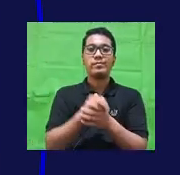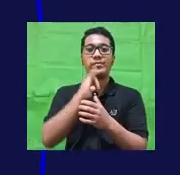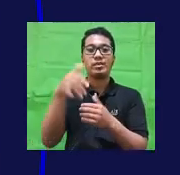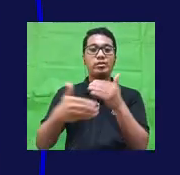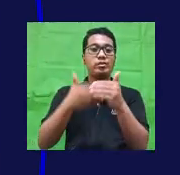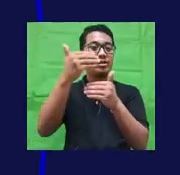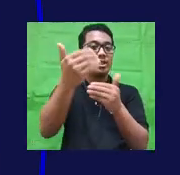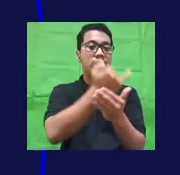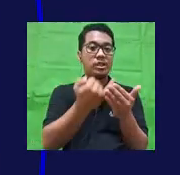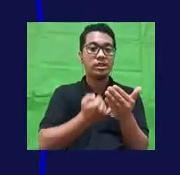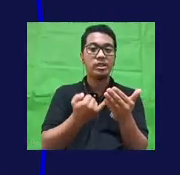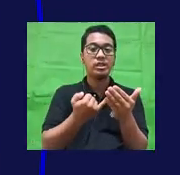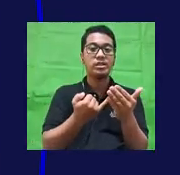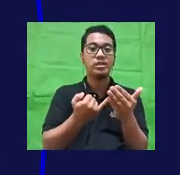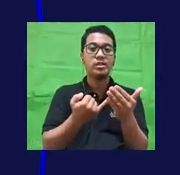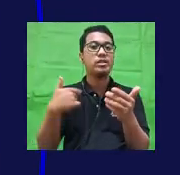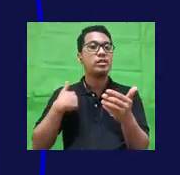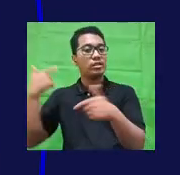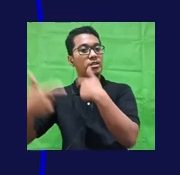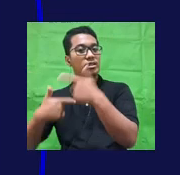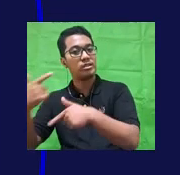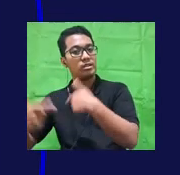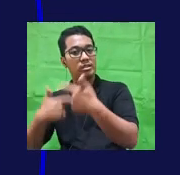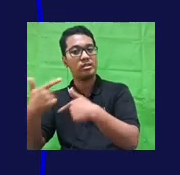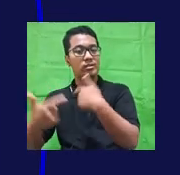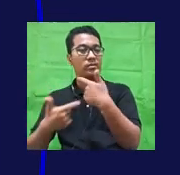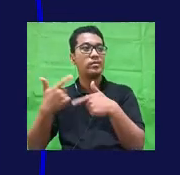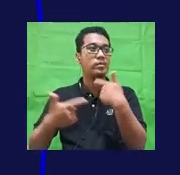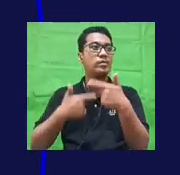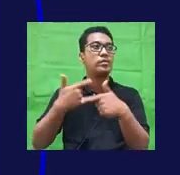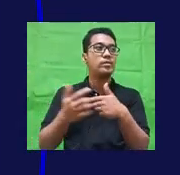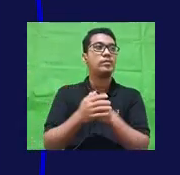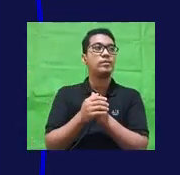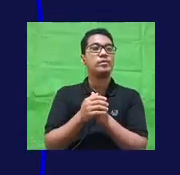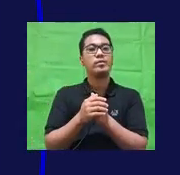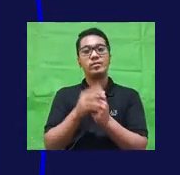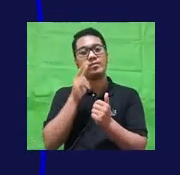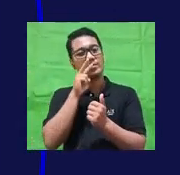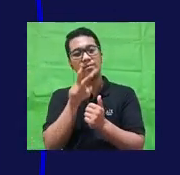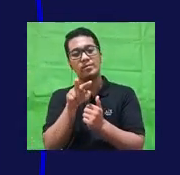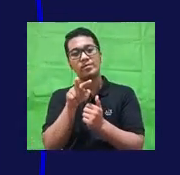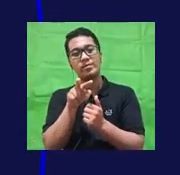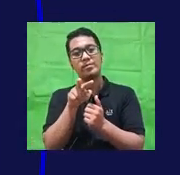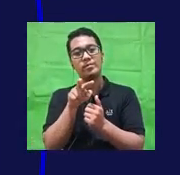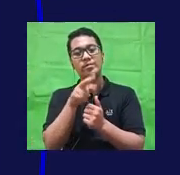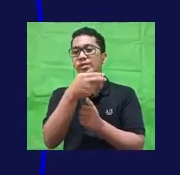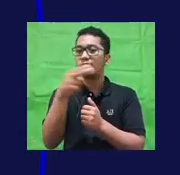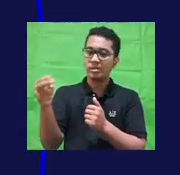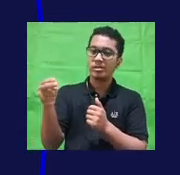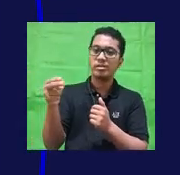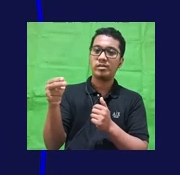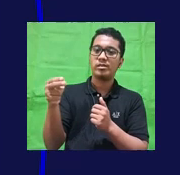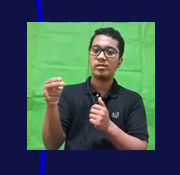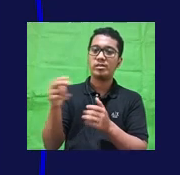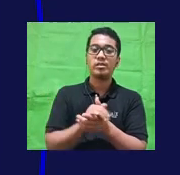also me ways to connect here to Indonesia, there to Indonesia. So I had some deep